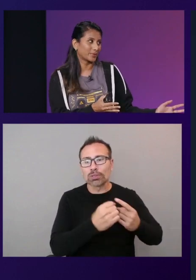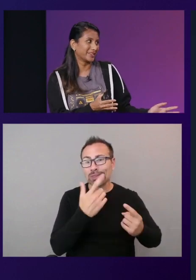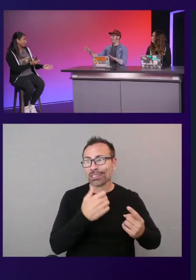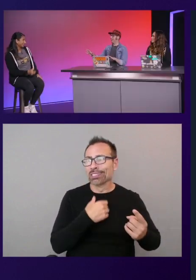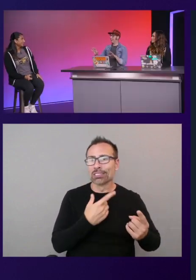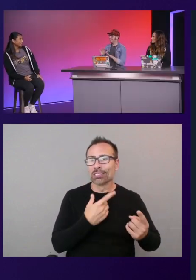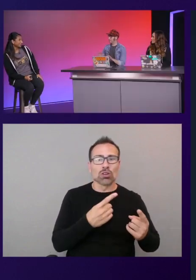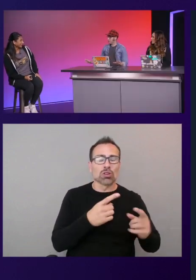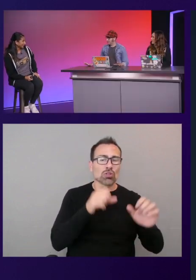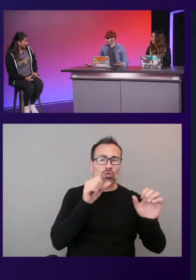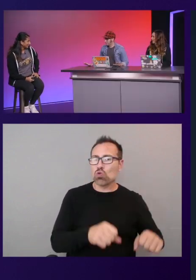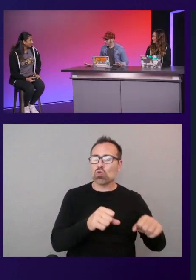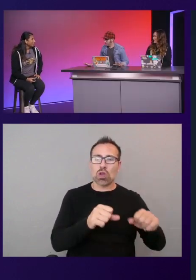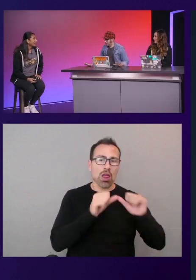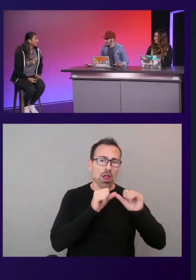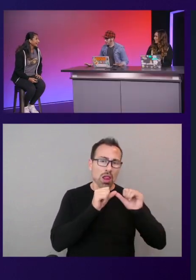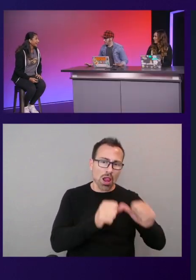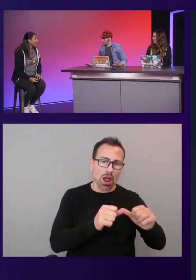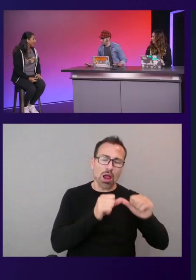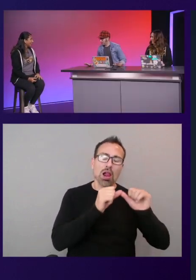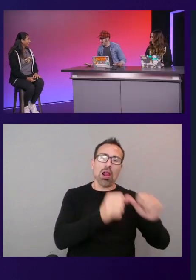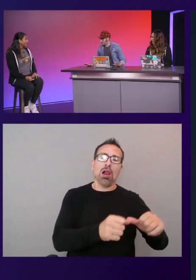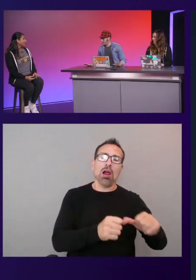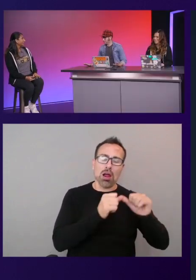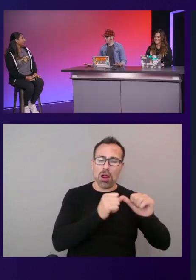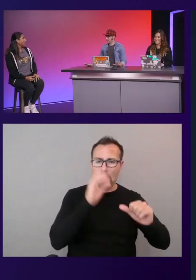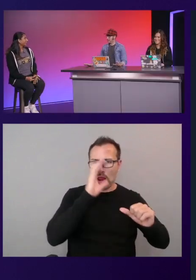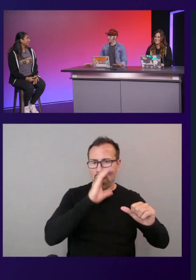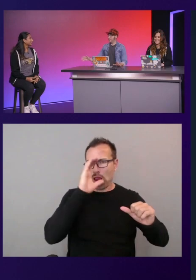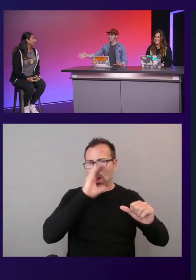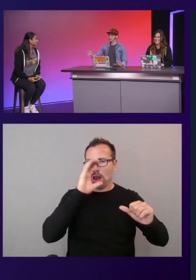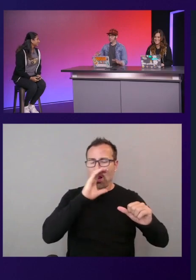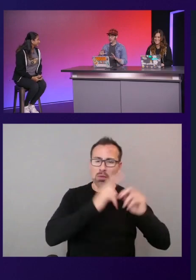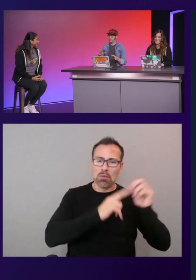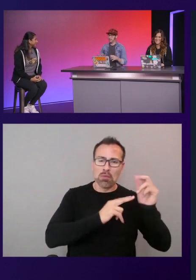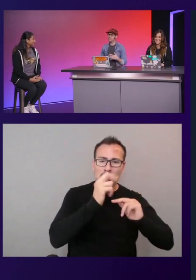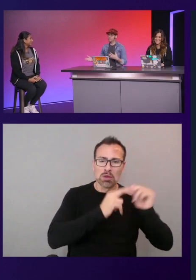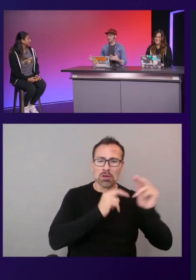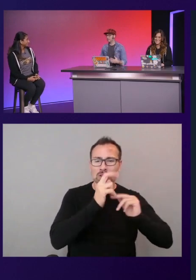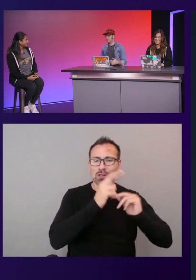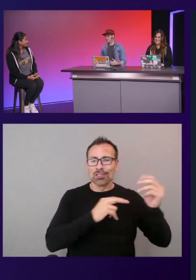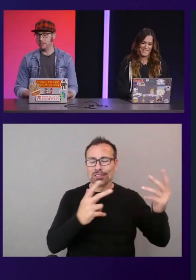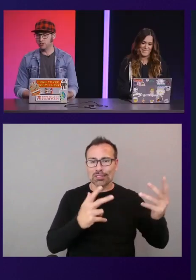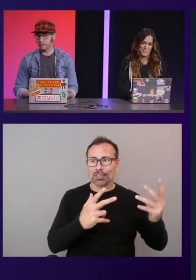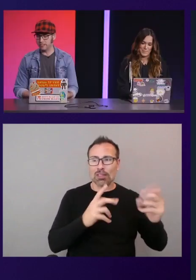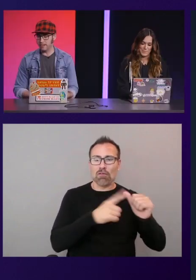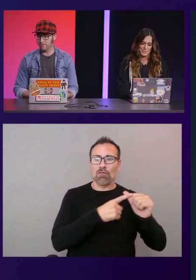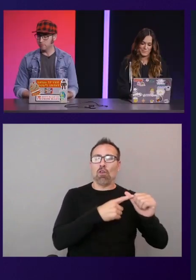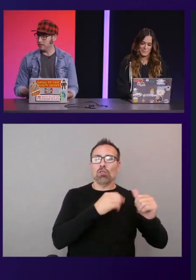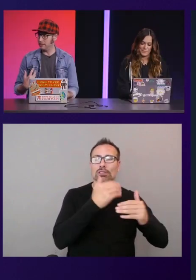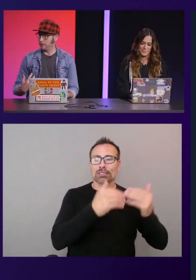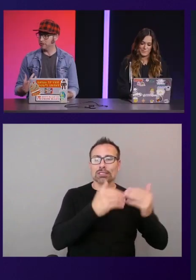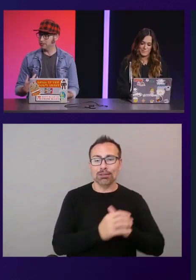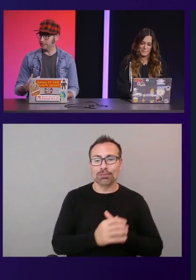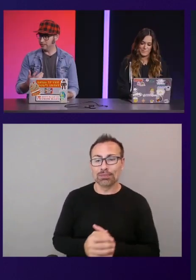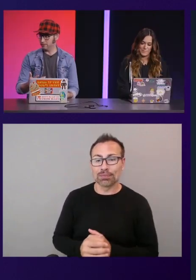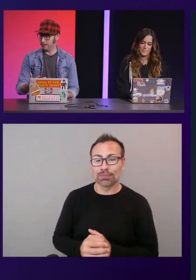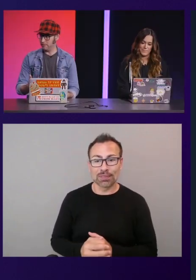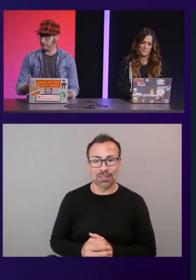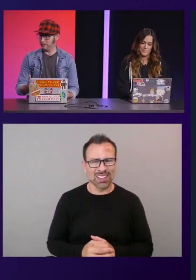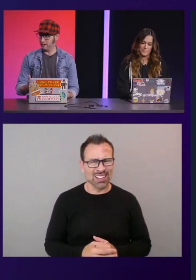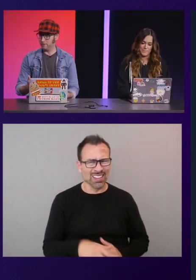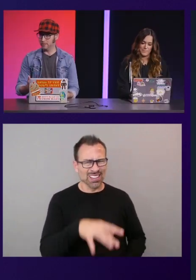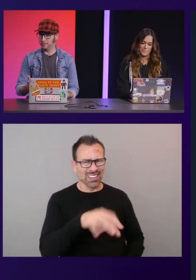step. Oh yeah, I never want to rebuild auth from scratch ever again. Exactly. And that's one of my, that was kind of the entry gate for me personally